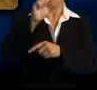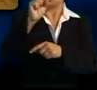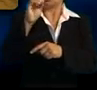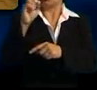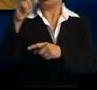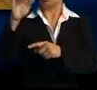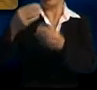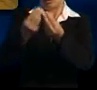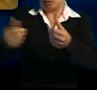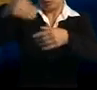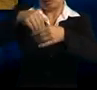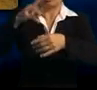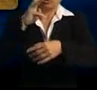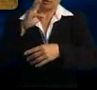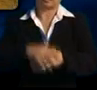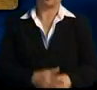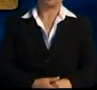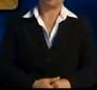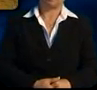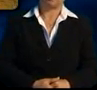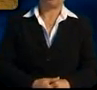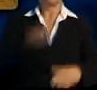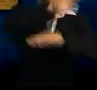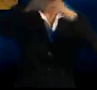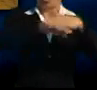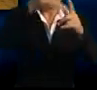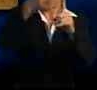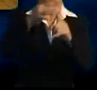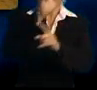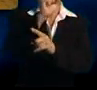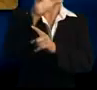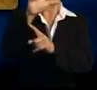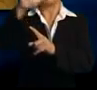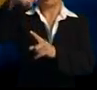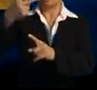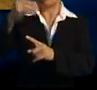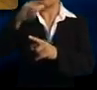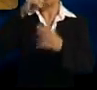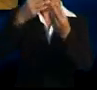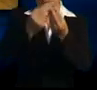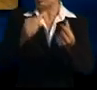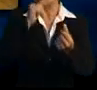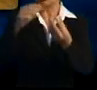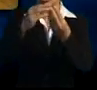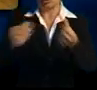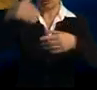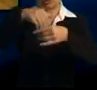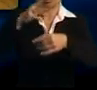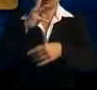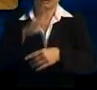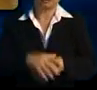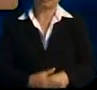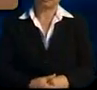carbonate dissolve in water. All metal sulfides do not dissolve in water.